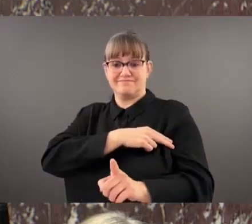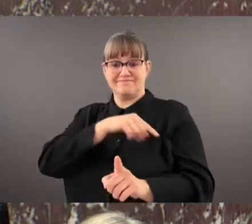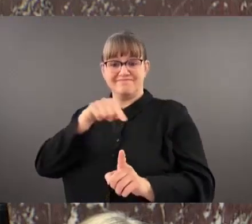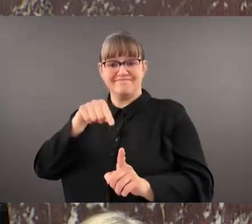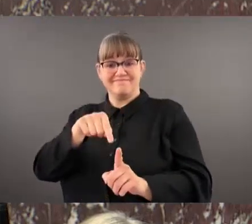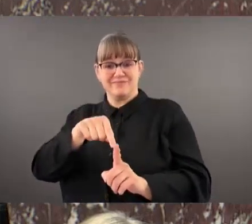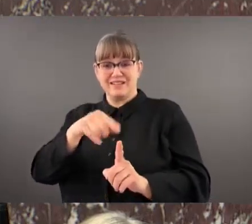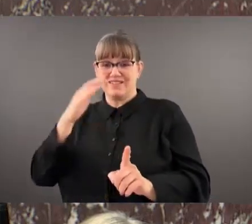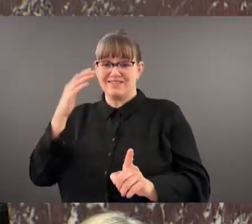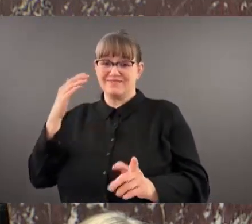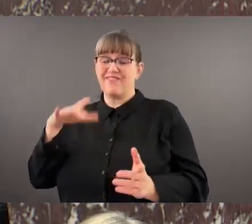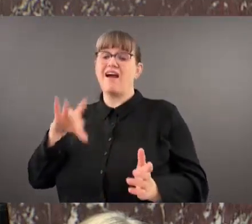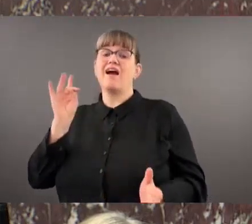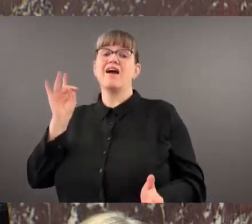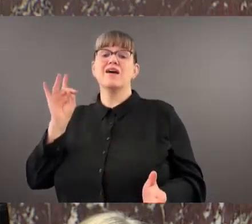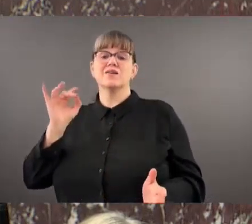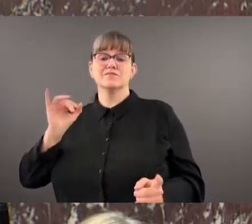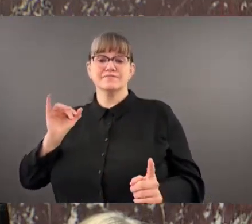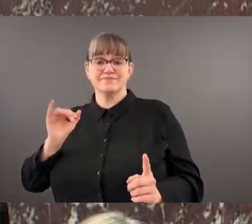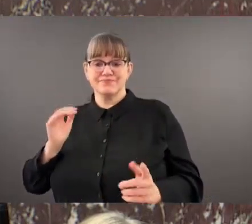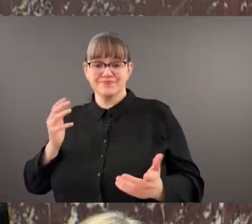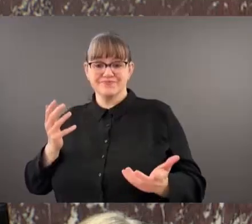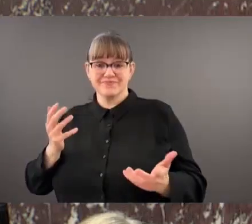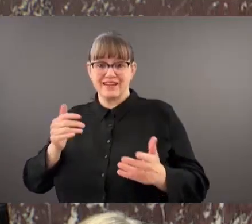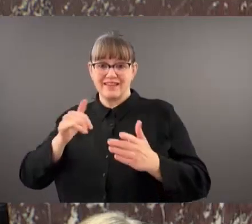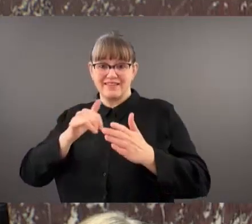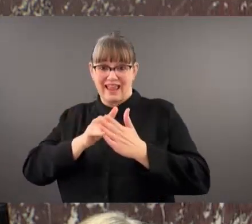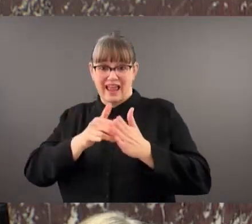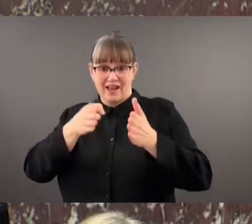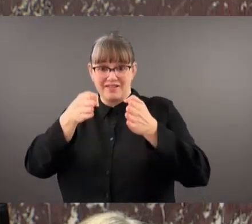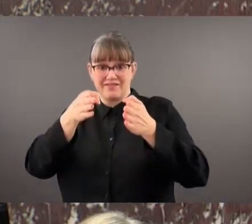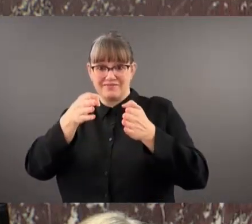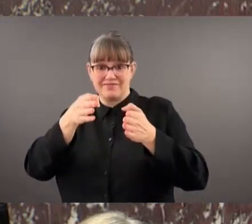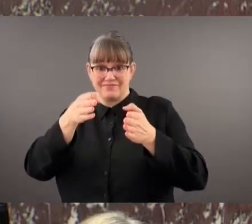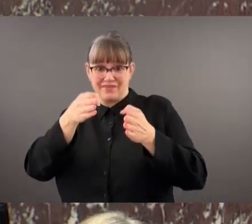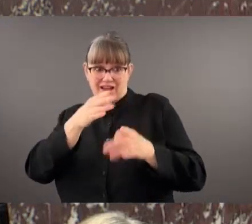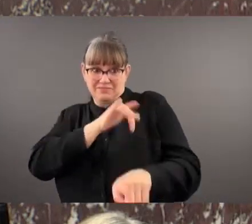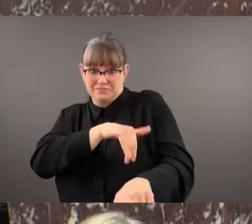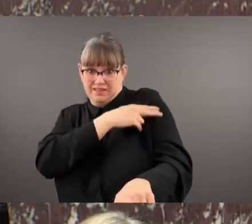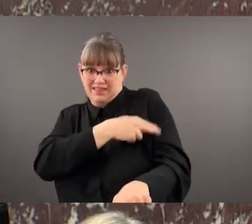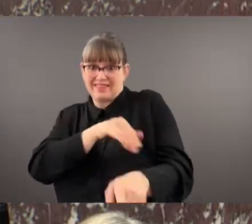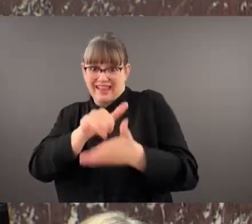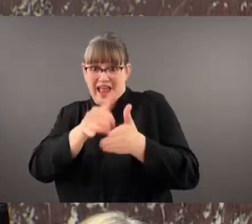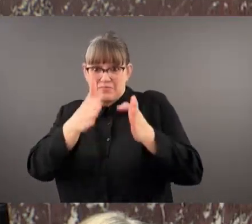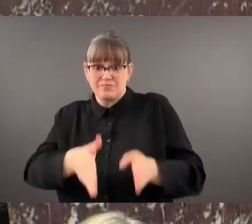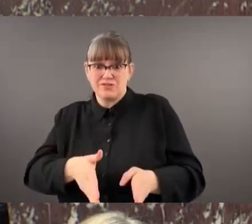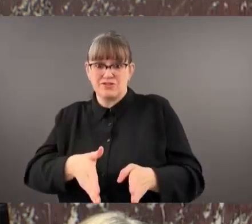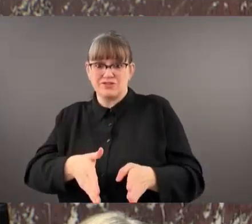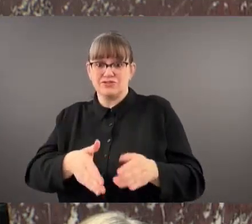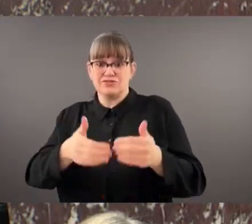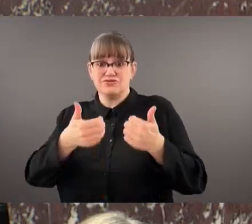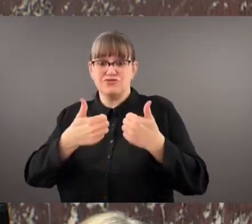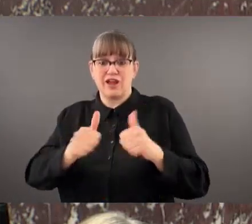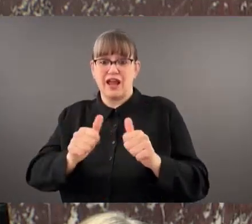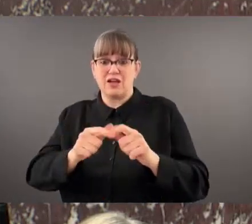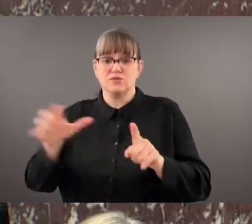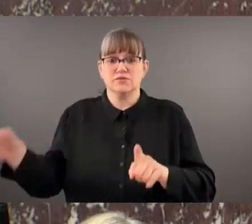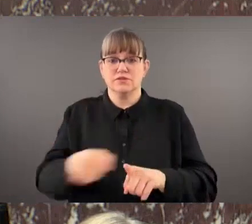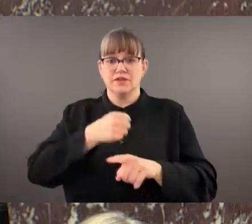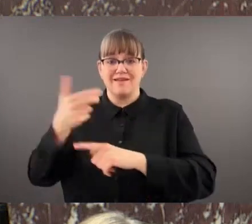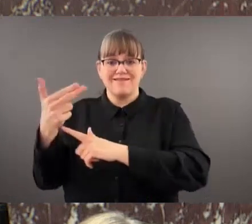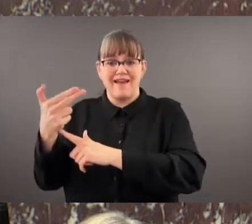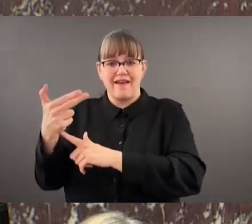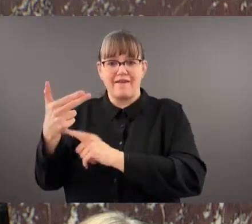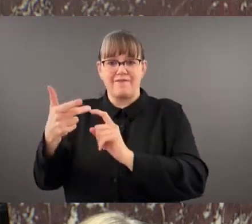take the firearm of an officer in that hospital. That person